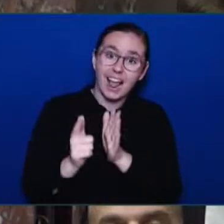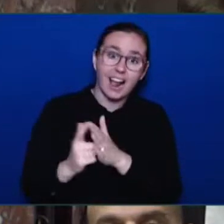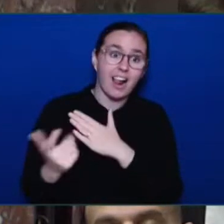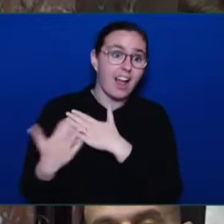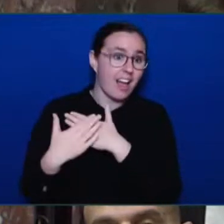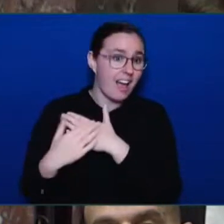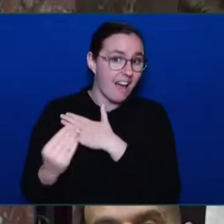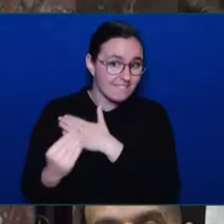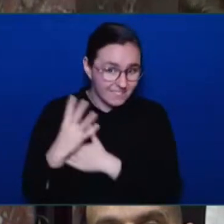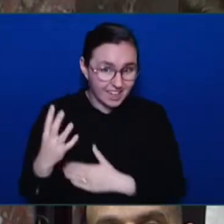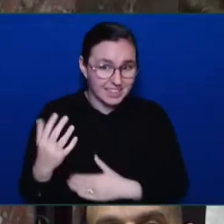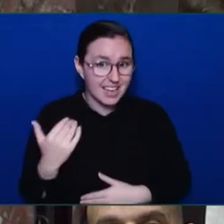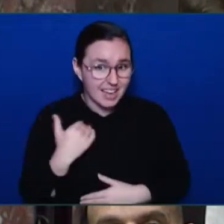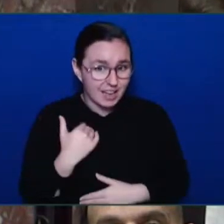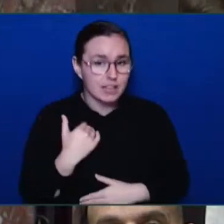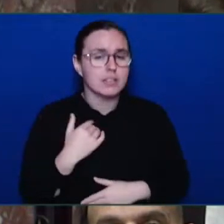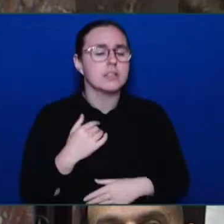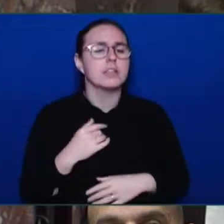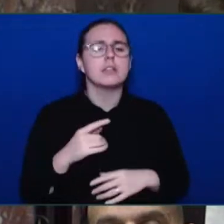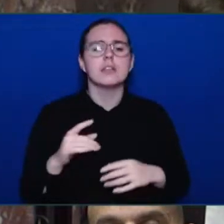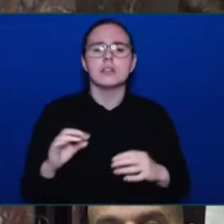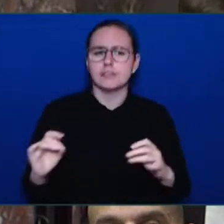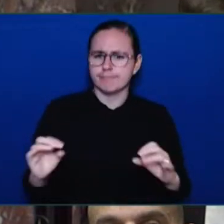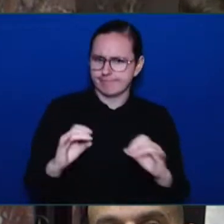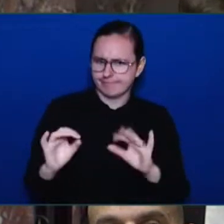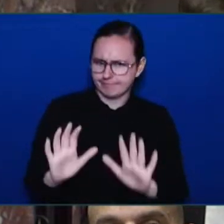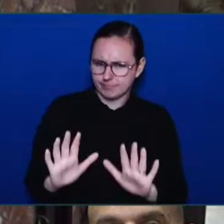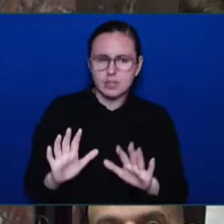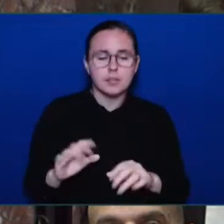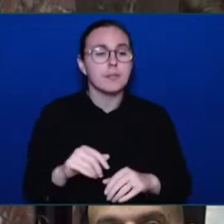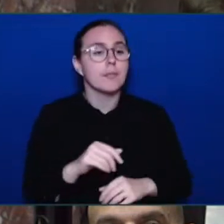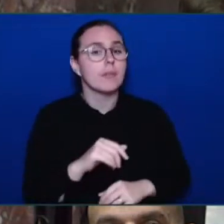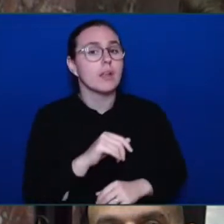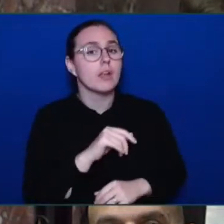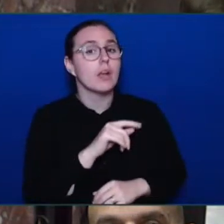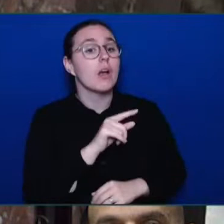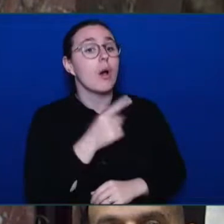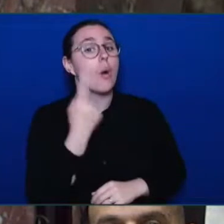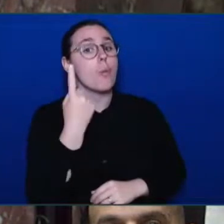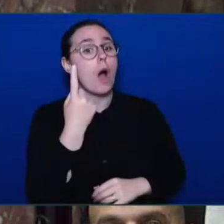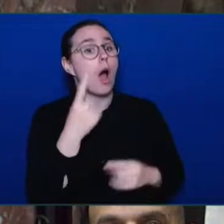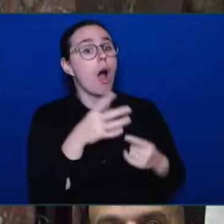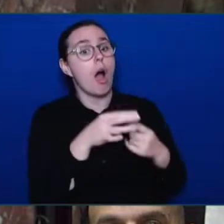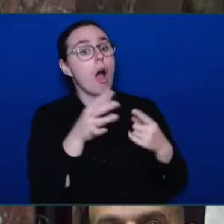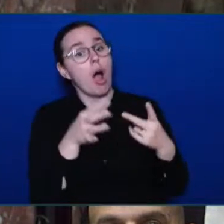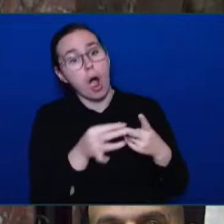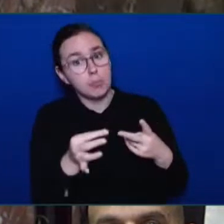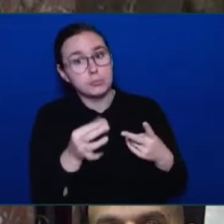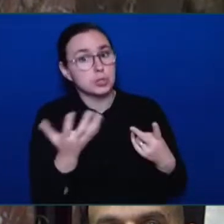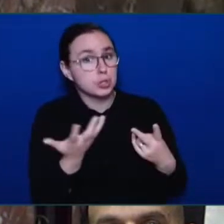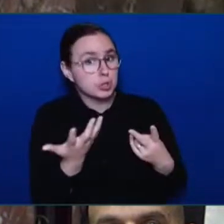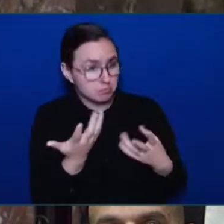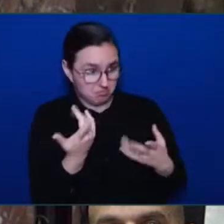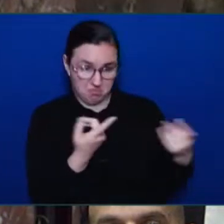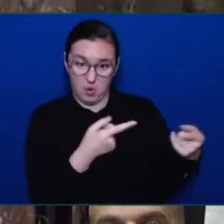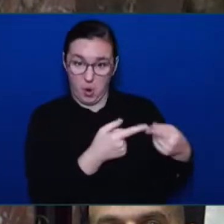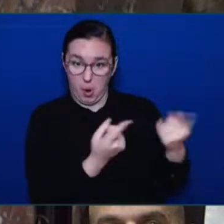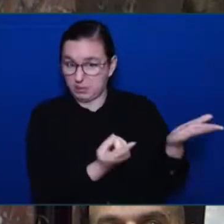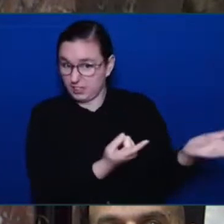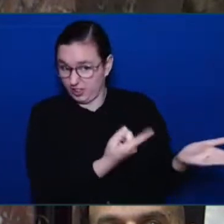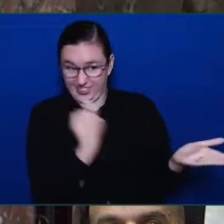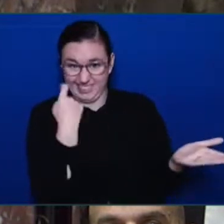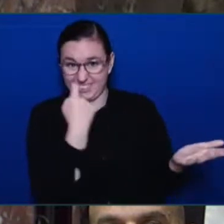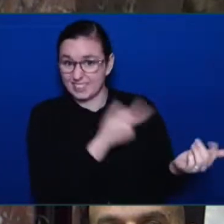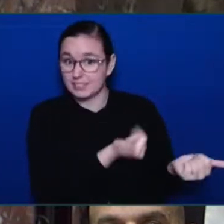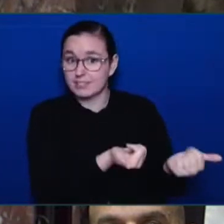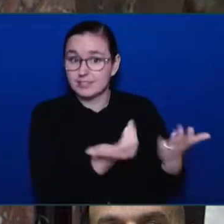received legal advice that one option that was suggested by the honourable opposition member from Abbotsford West was not in compliance